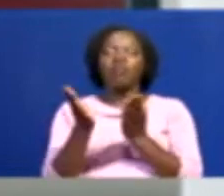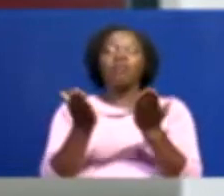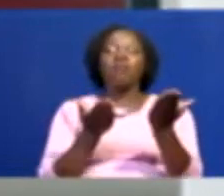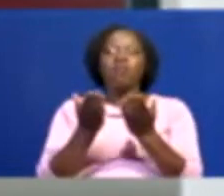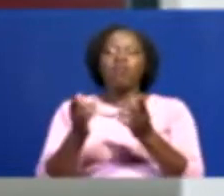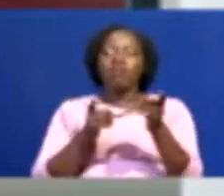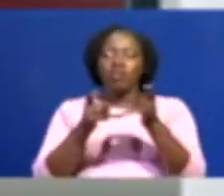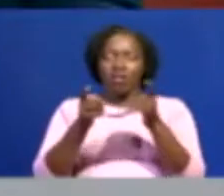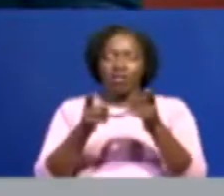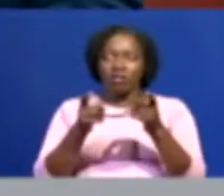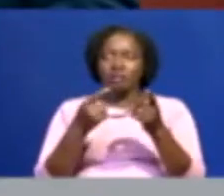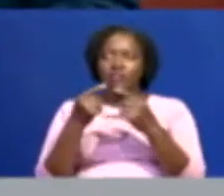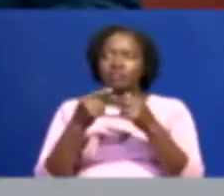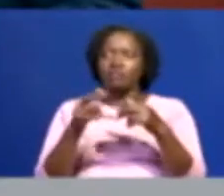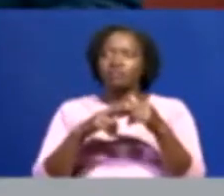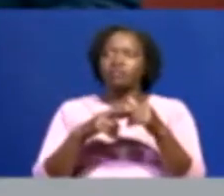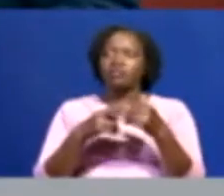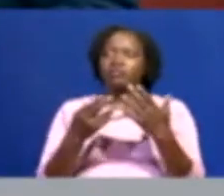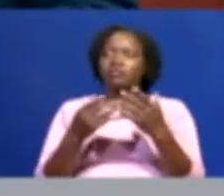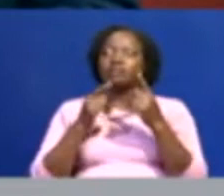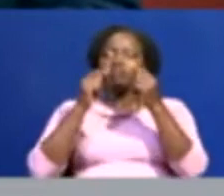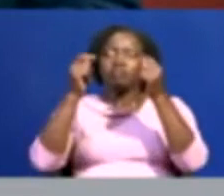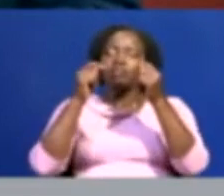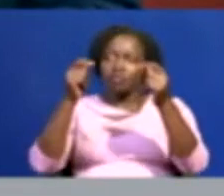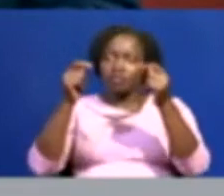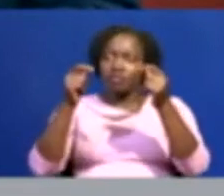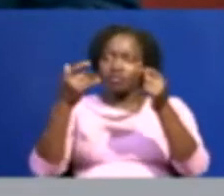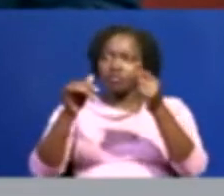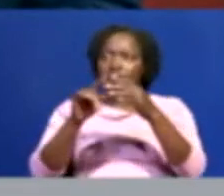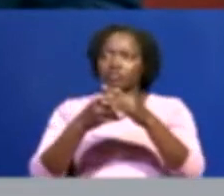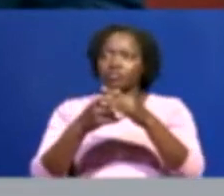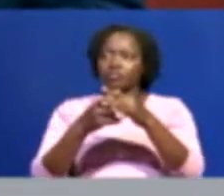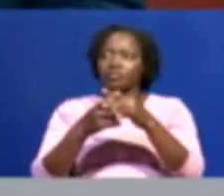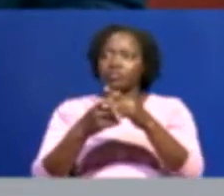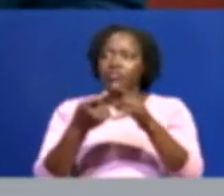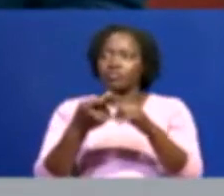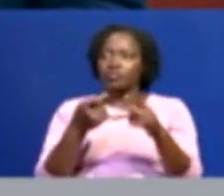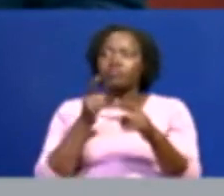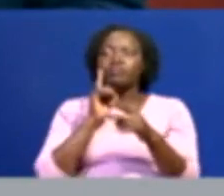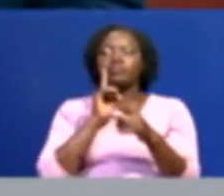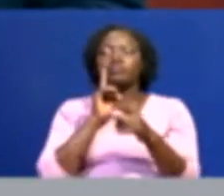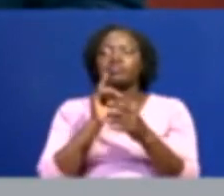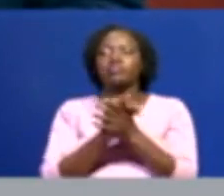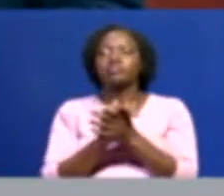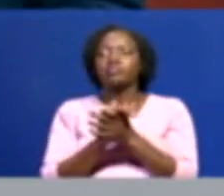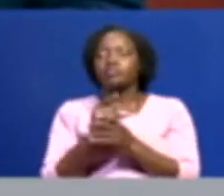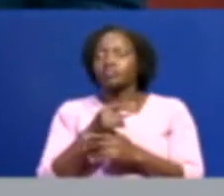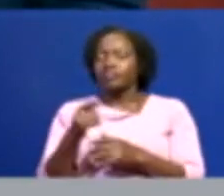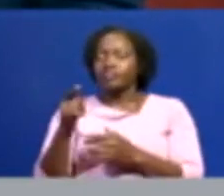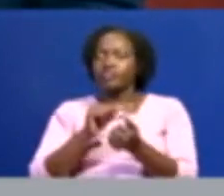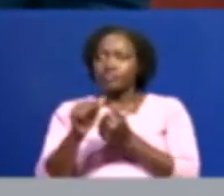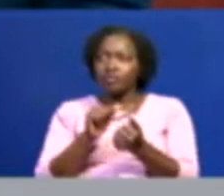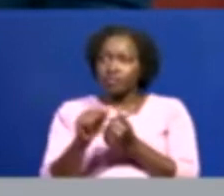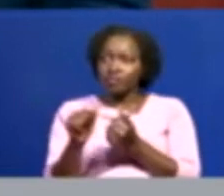also touching upon the demonstration that is yet to start from tomorrow till Friday. And of course,